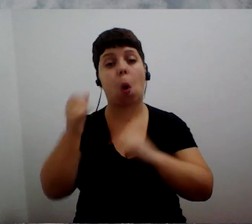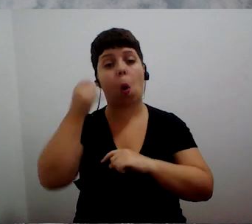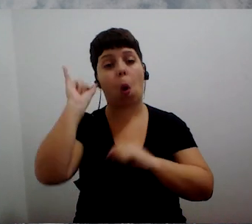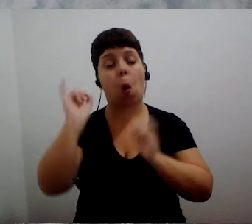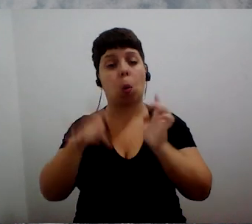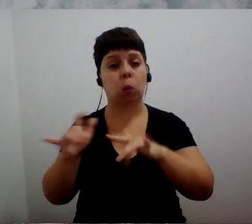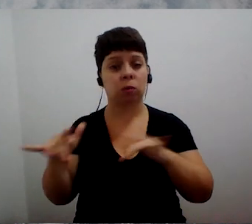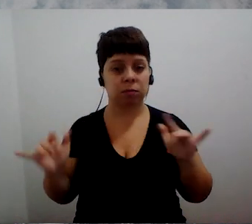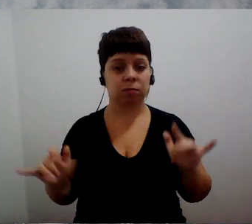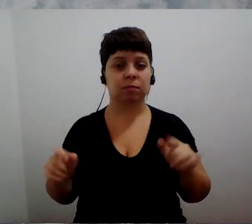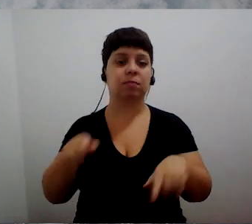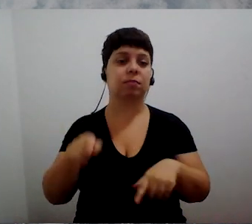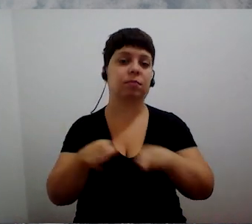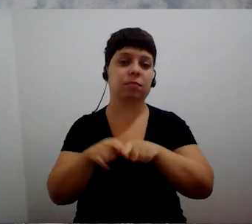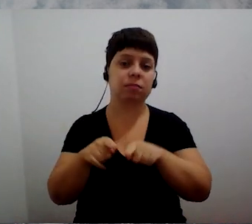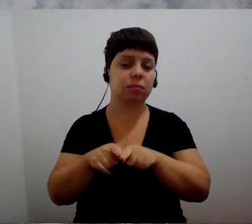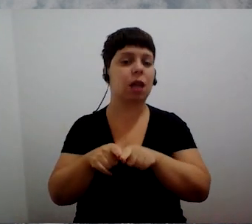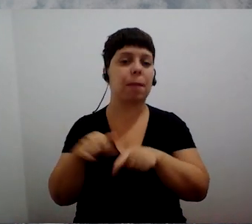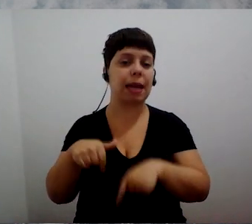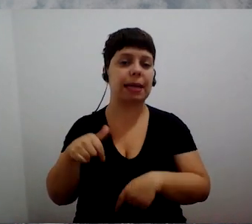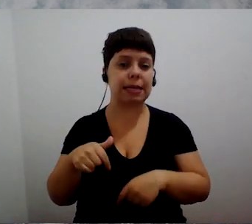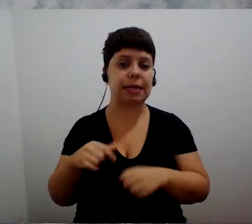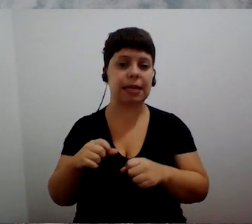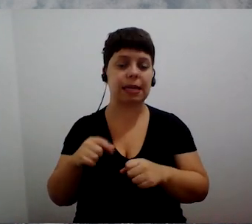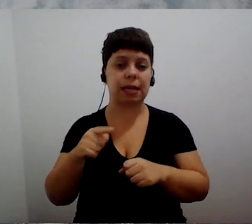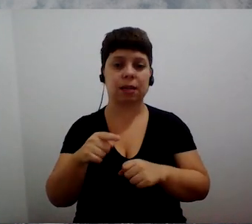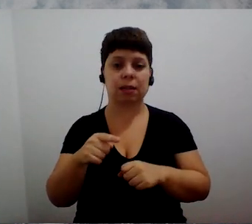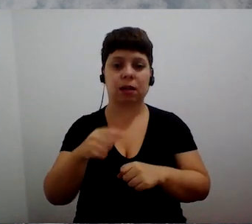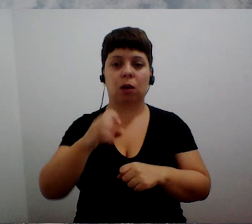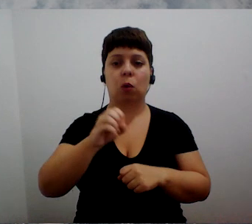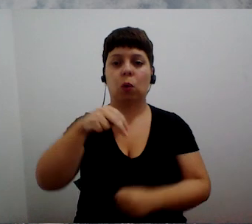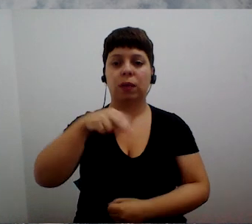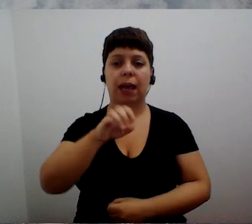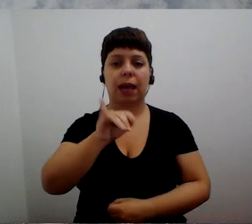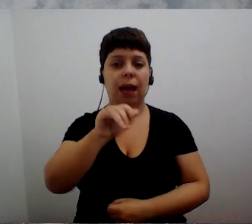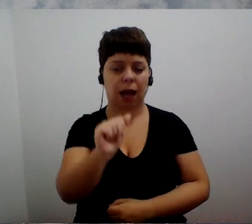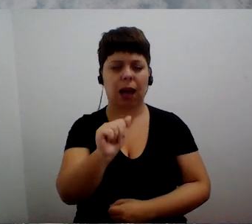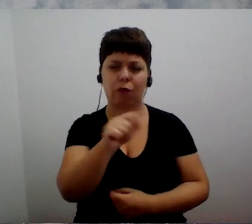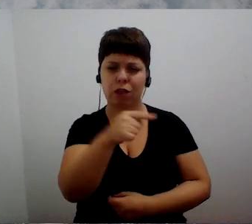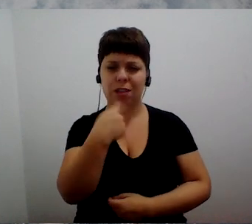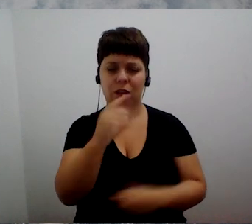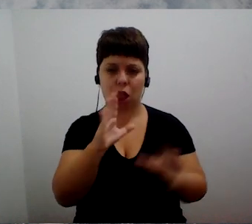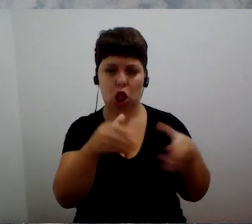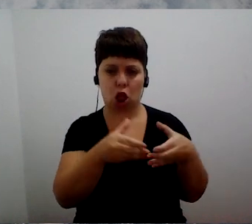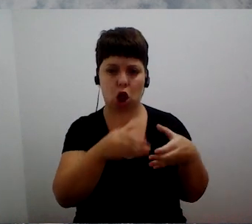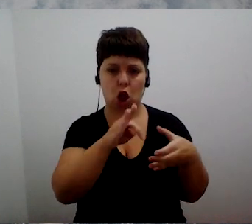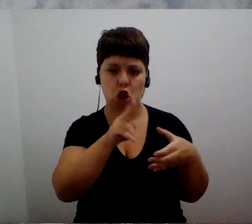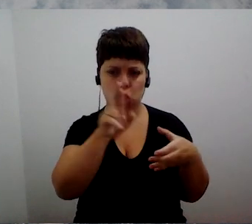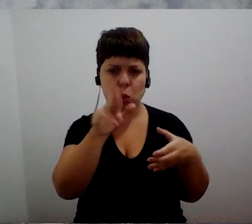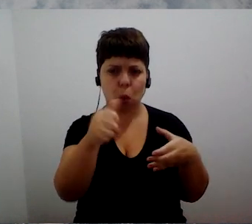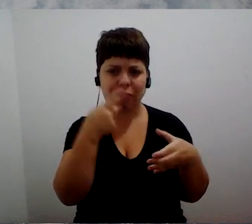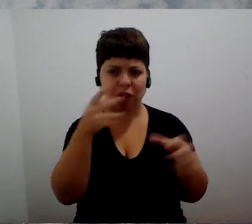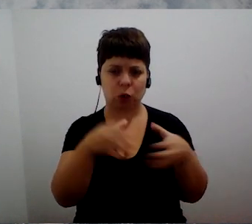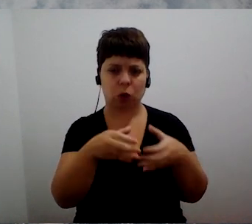pollution. And then Norway is a very strong supporter of the zero vision on marine litter and plastic pollution that was adopted